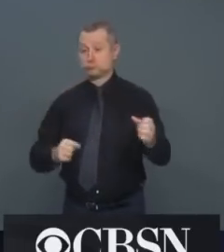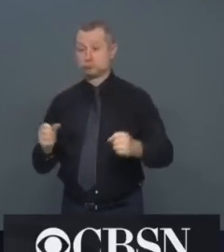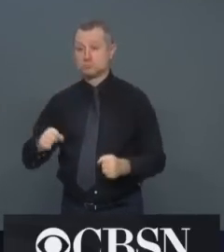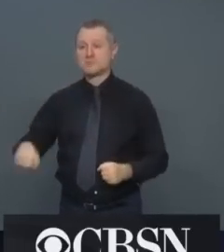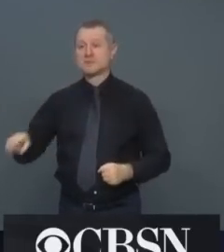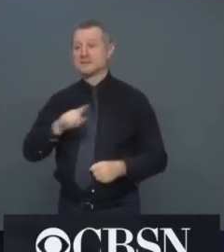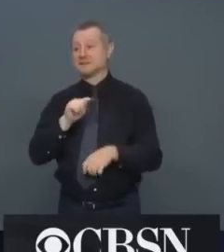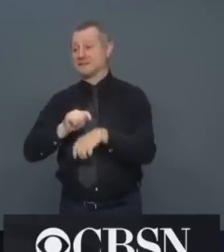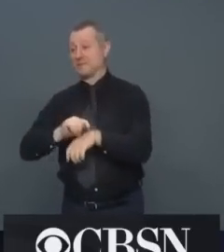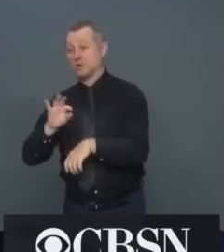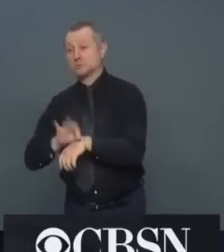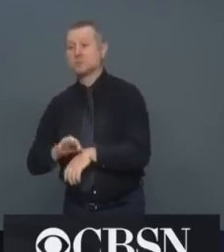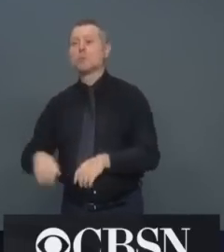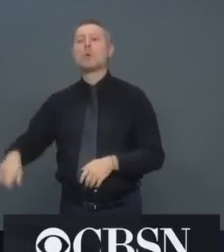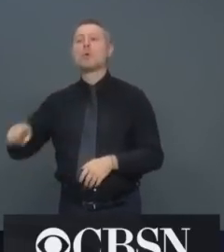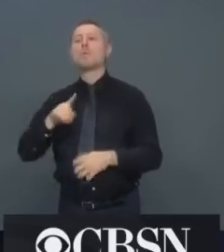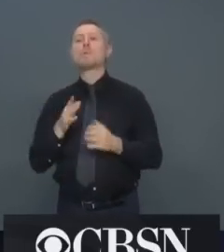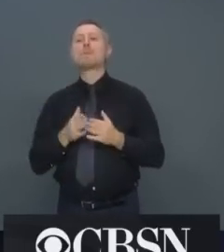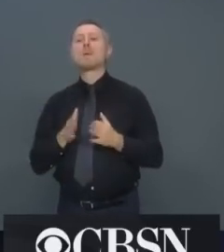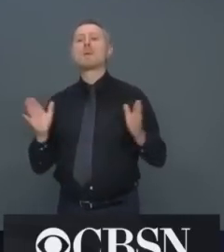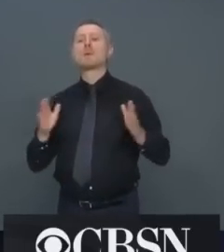experts. I